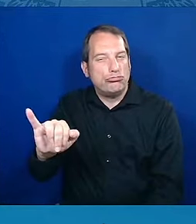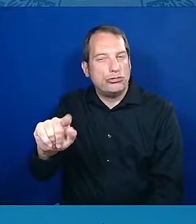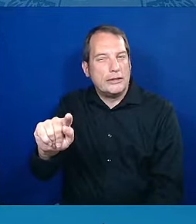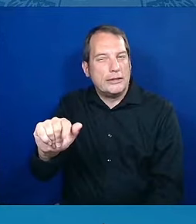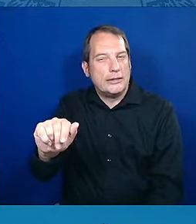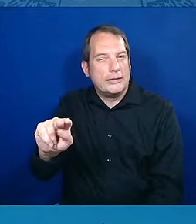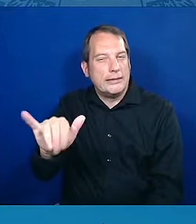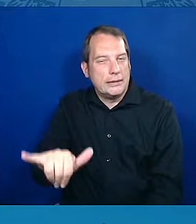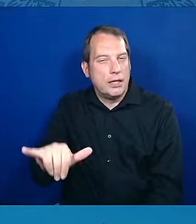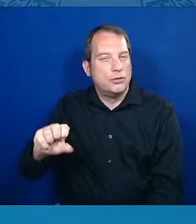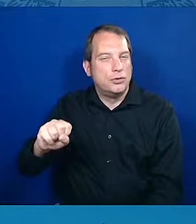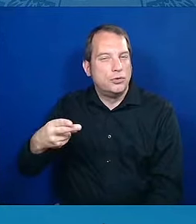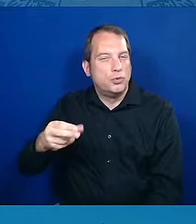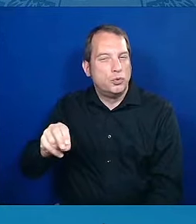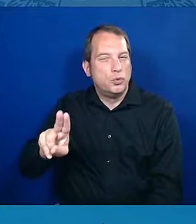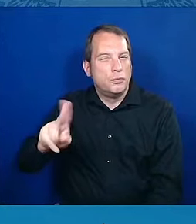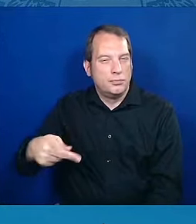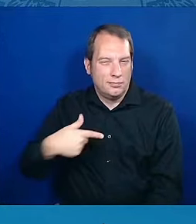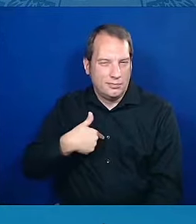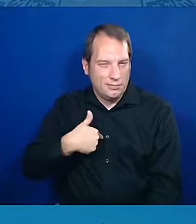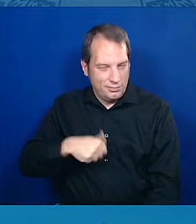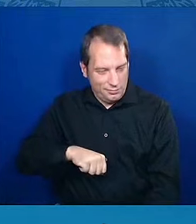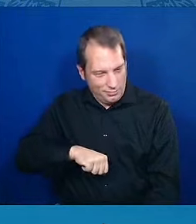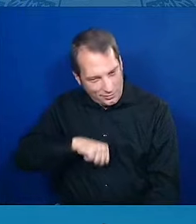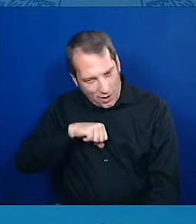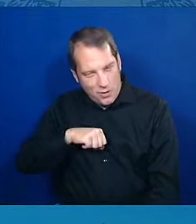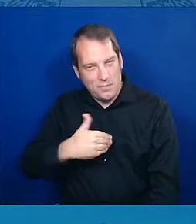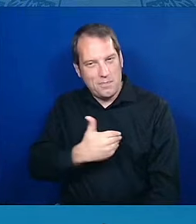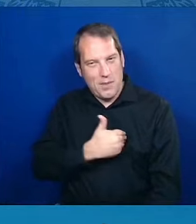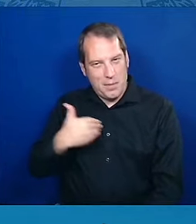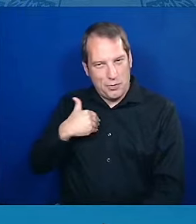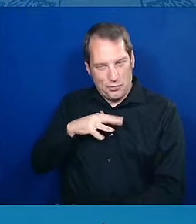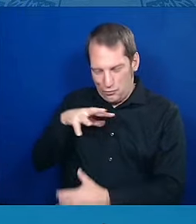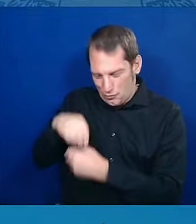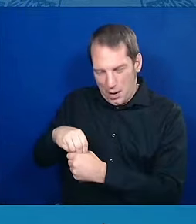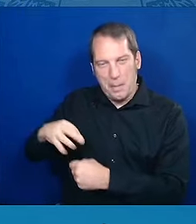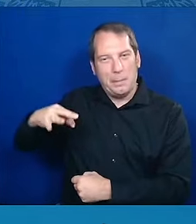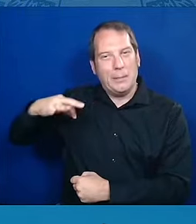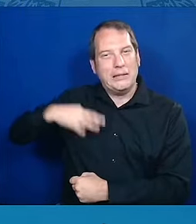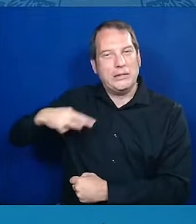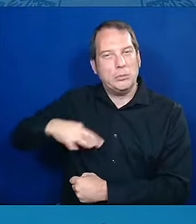Of the Pittsburgh Federation of Teachers, Local 400.